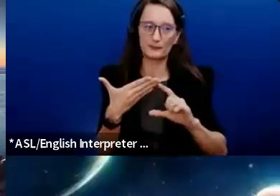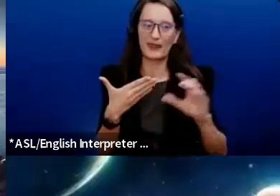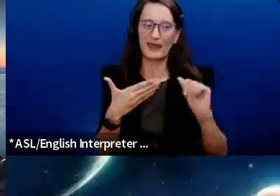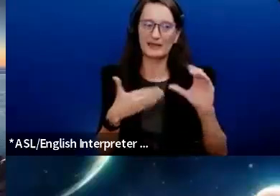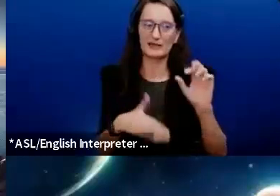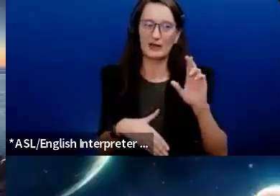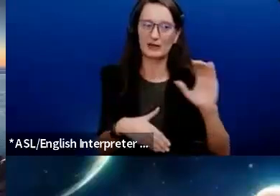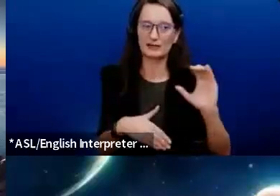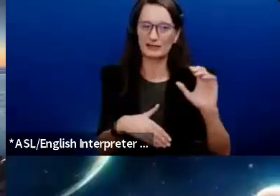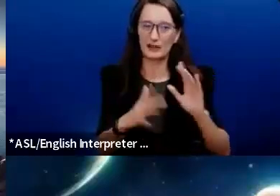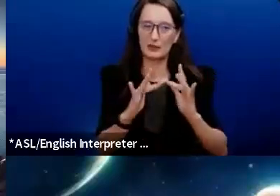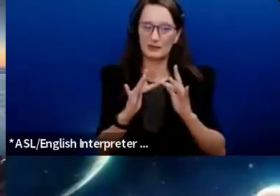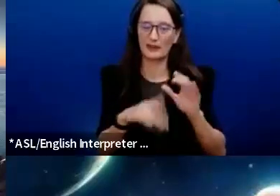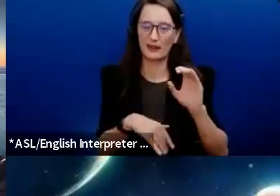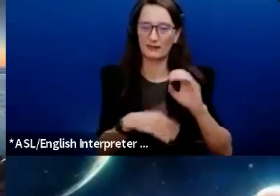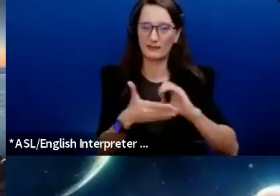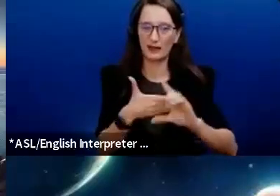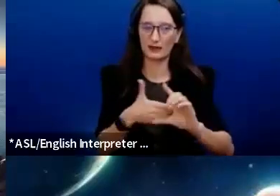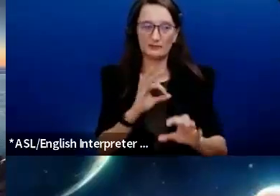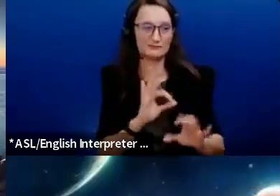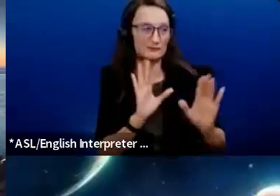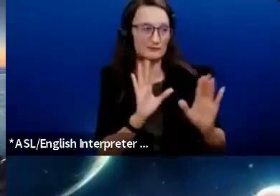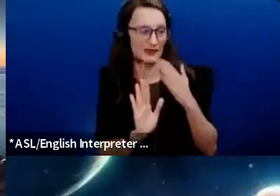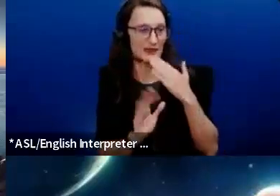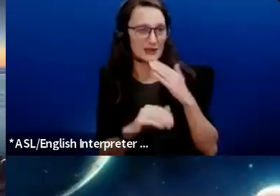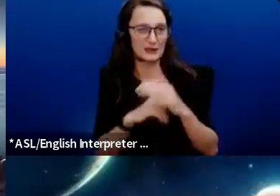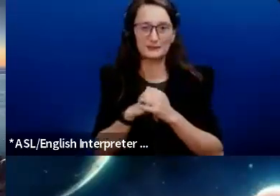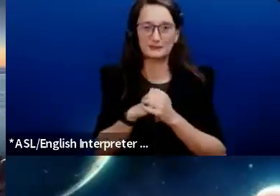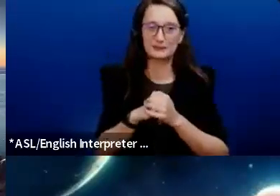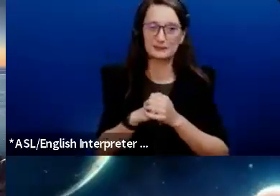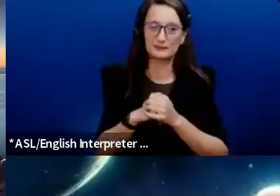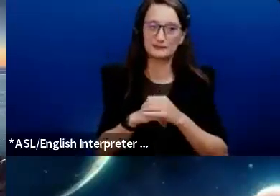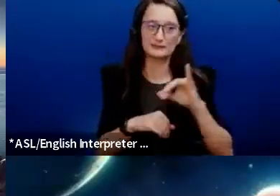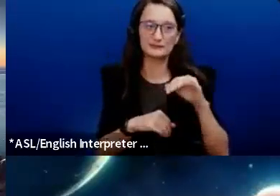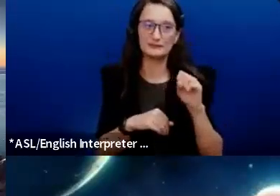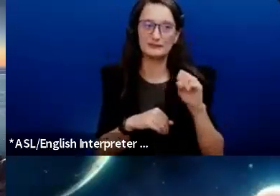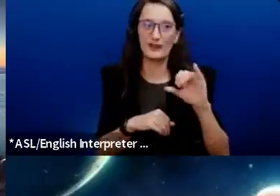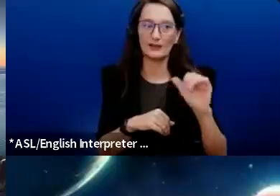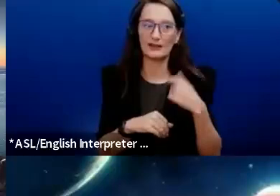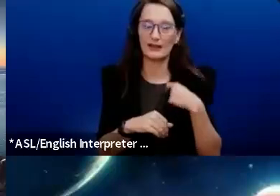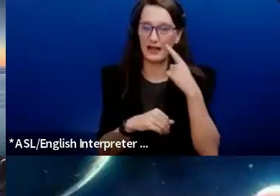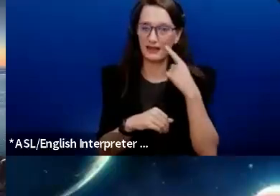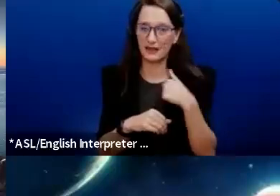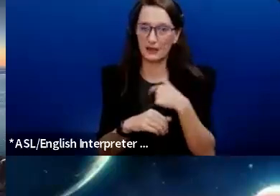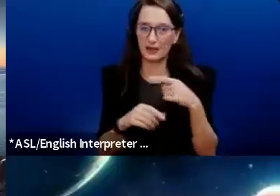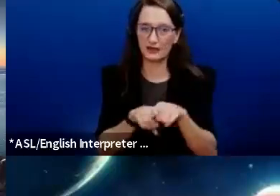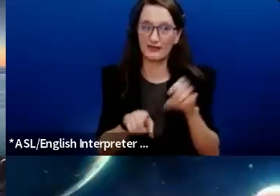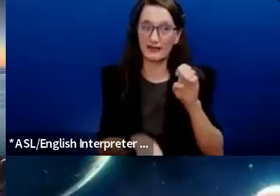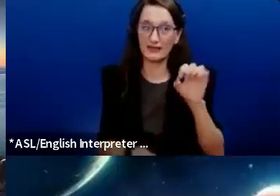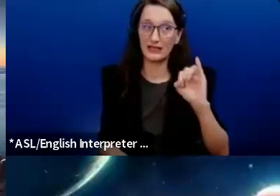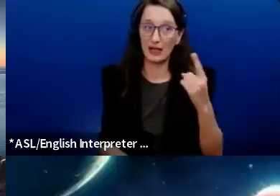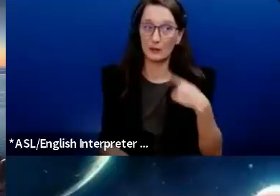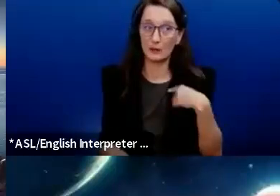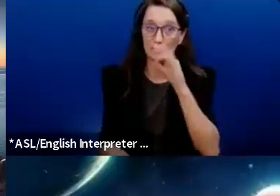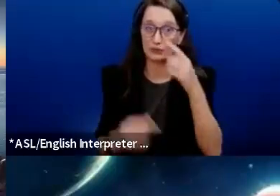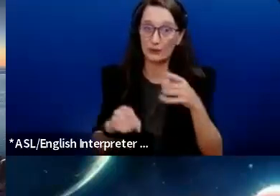website. Excellent. Thank you so much, Beverly. And then Jessica, I think we also have an EI one coming up if you want to let folks